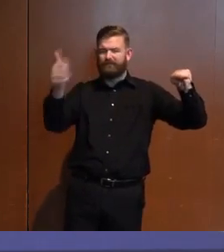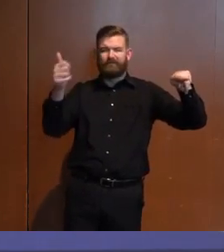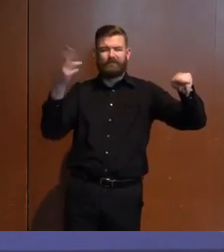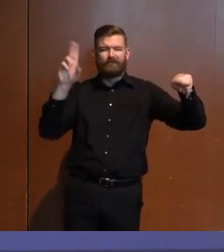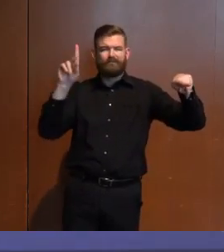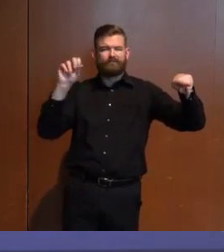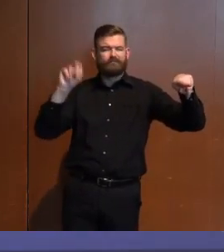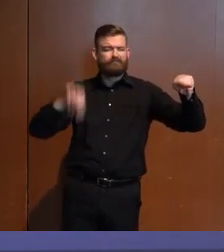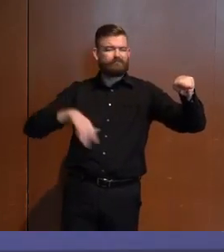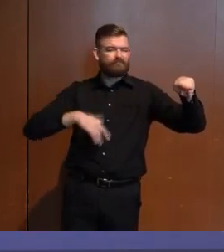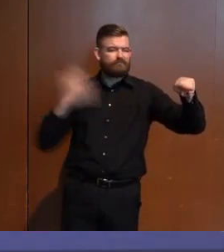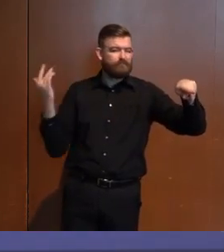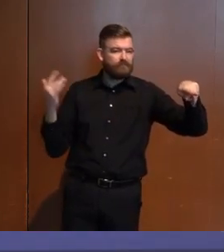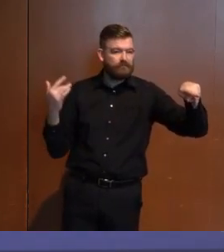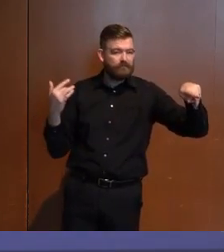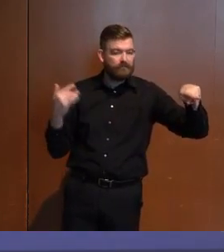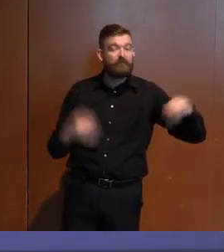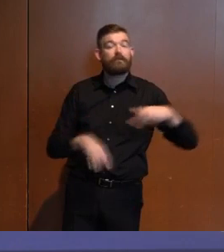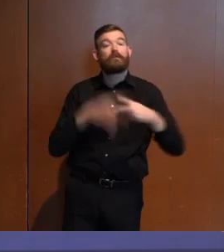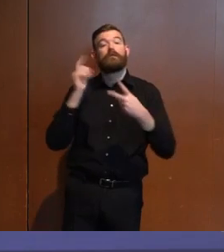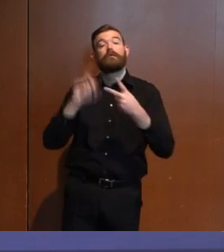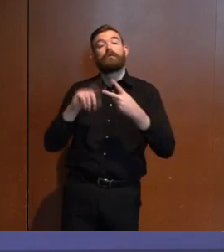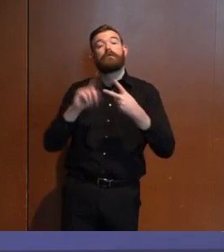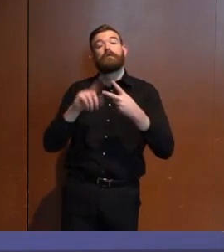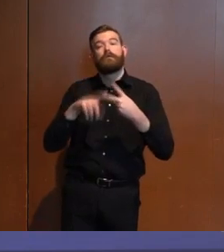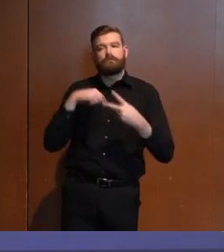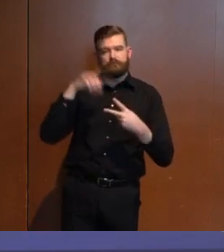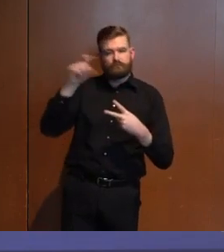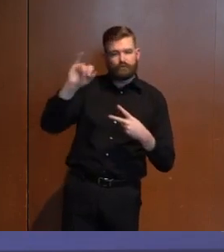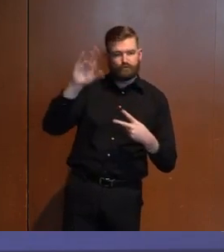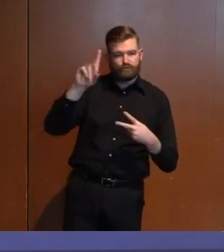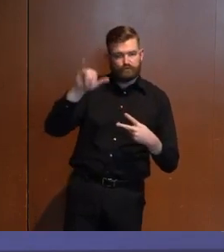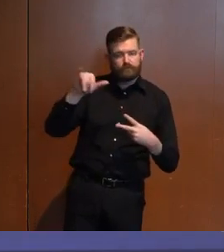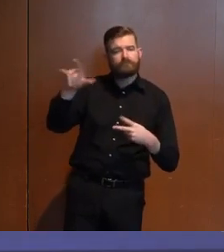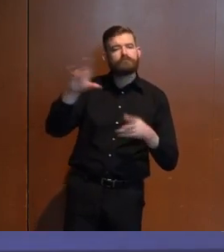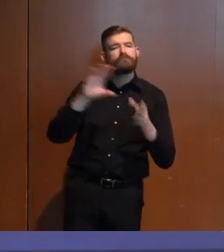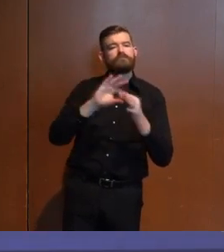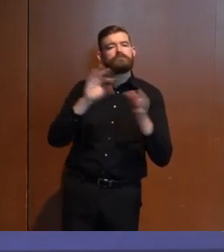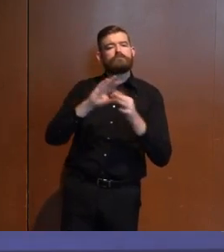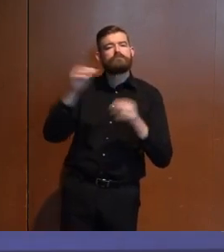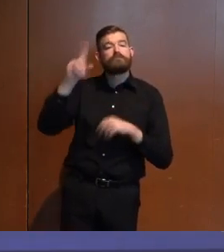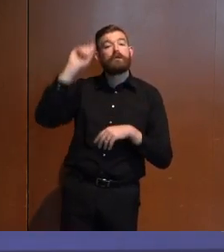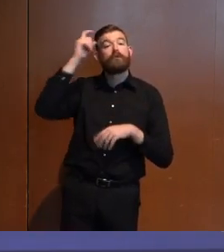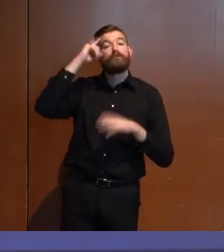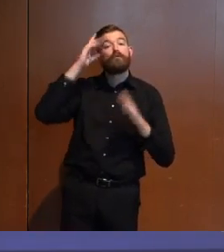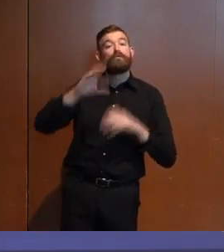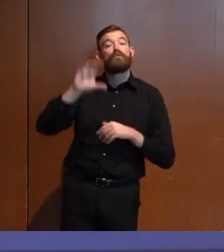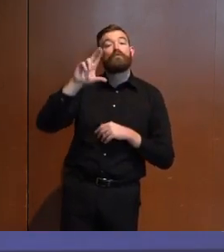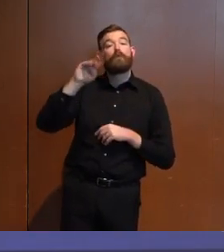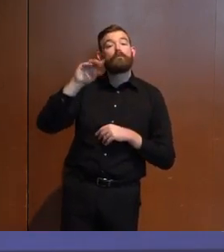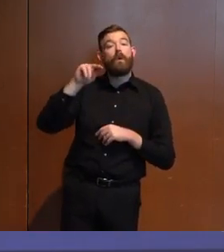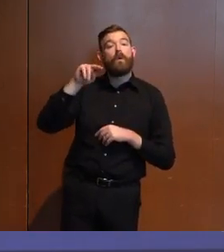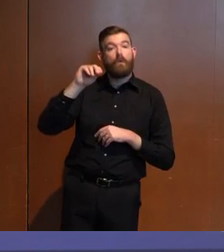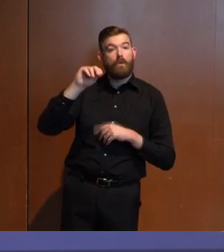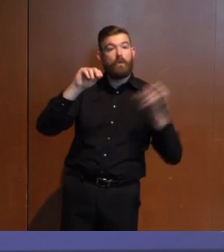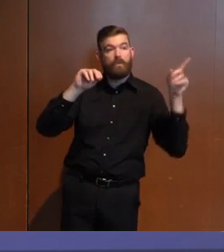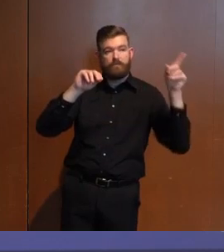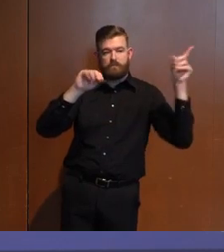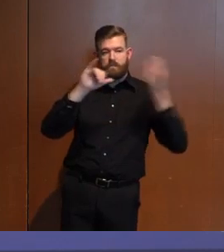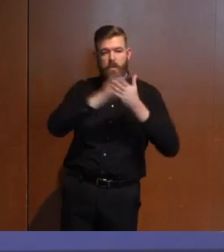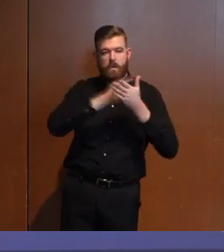said you compared, you mentioned, that Governor Cuomo had shared expect peak in the next 14 to 21 days, and